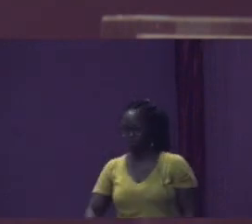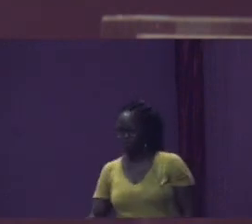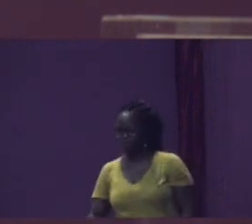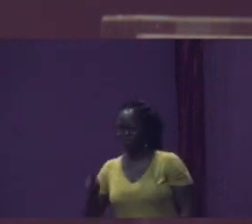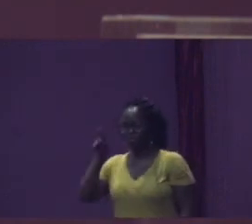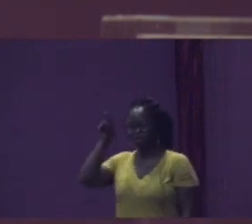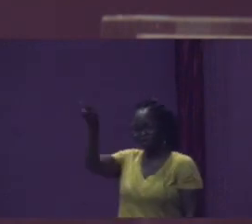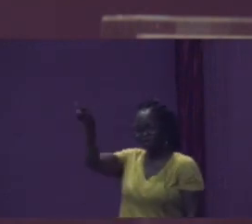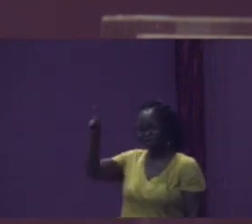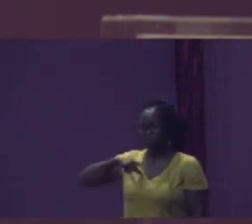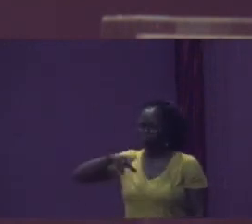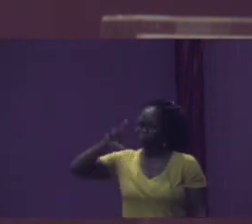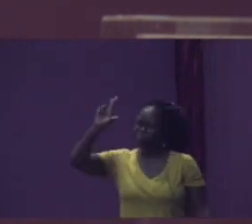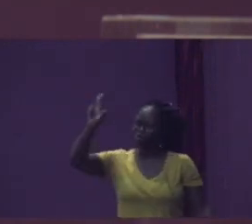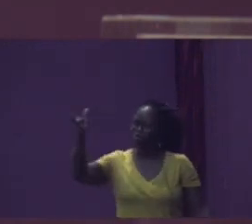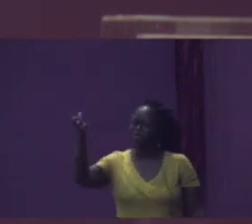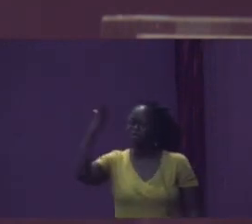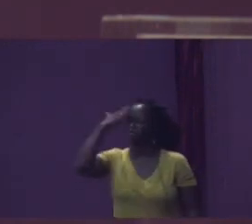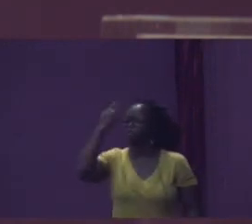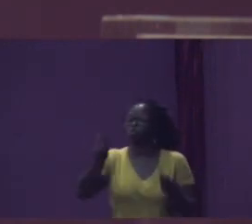to speak in Portuguese.